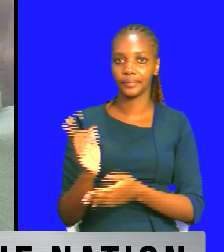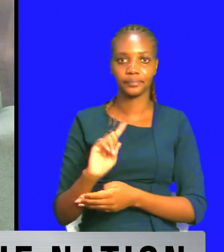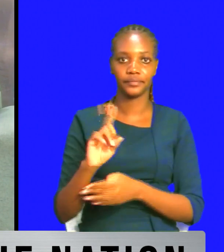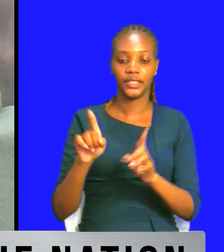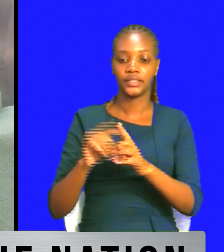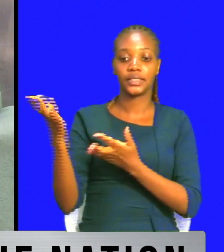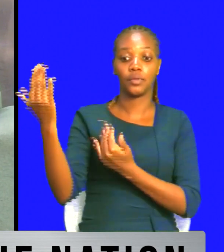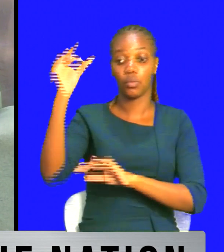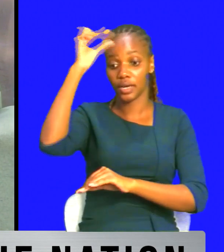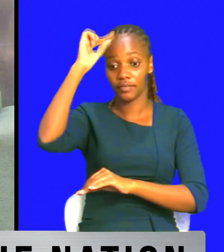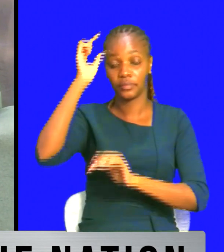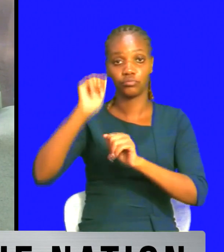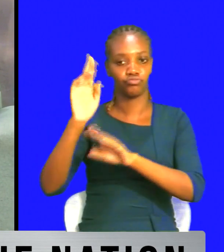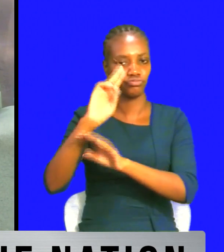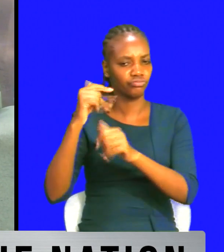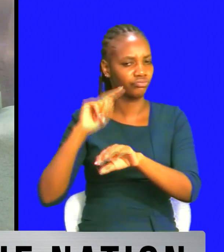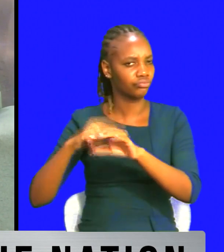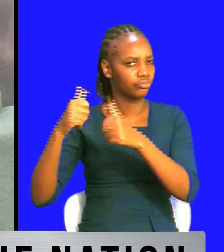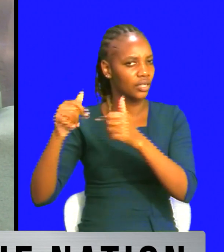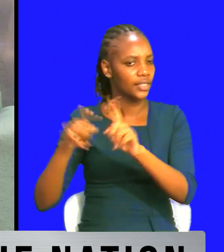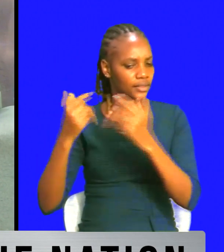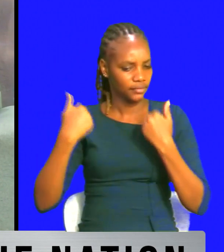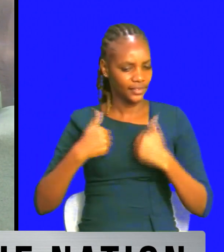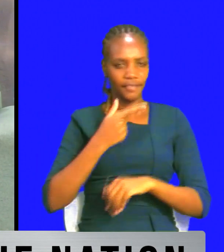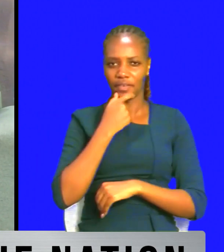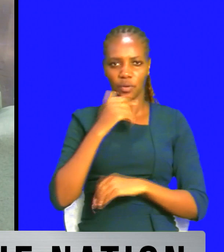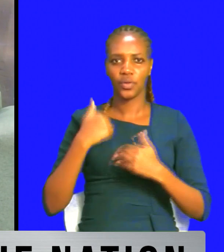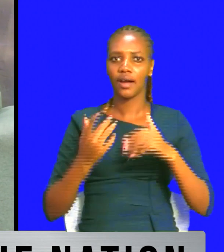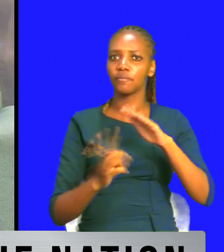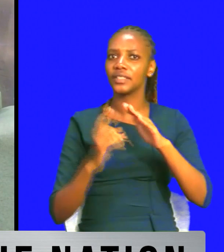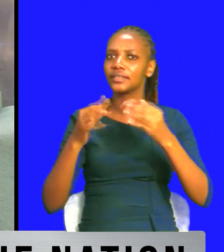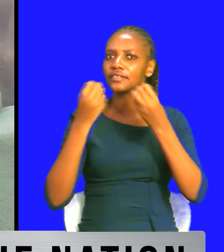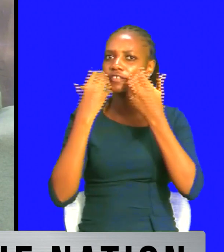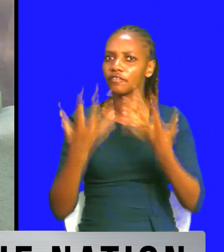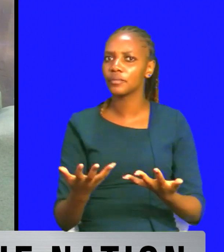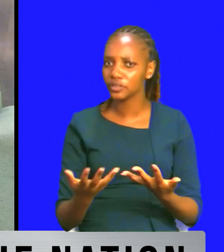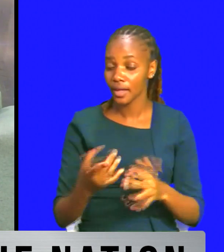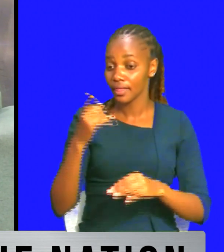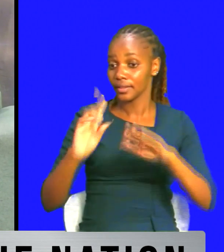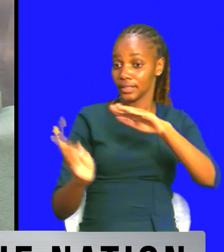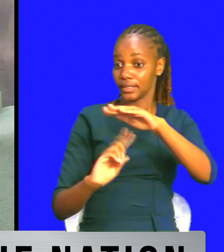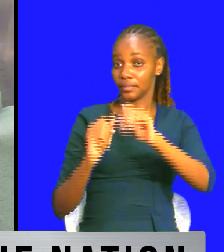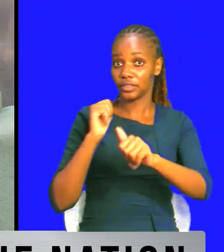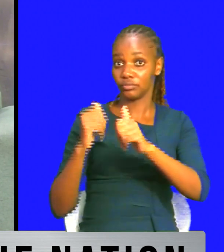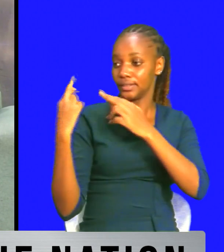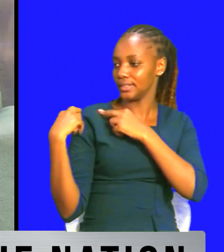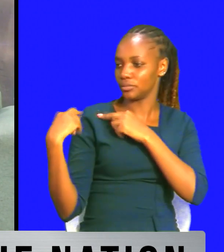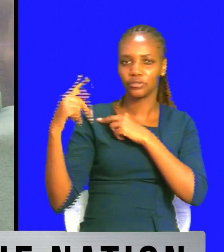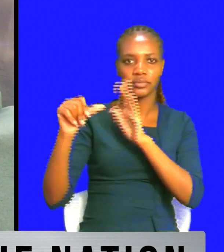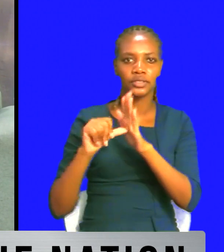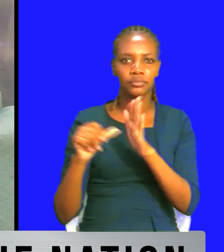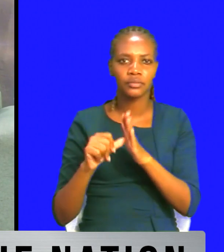hope government really takes time. And I'm wondering, there is a Ministry of Information. This is a ministry that should take charge of this matter and